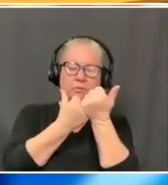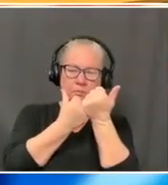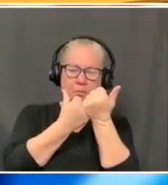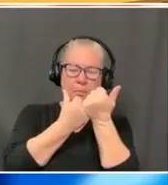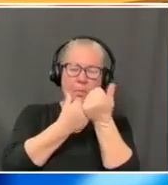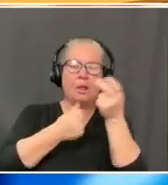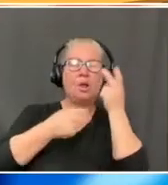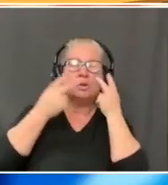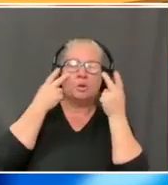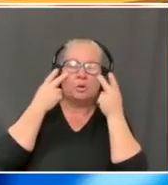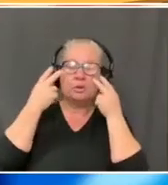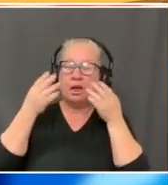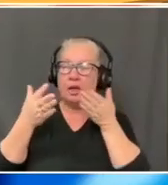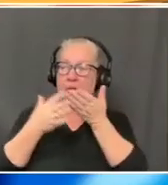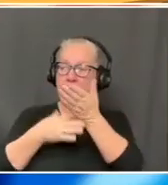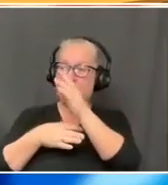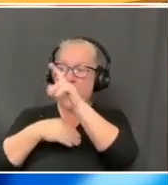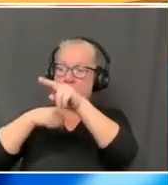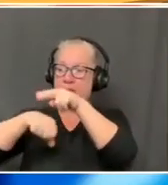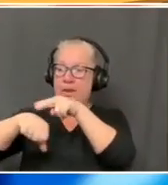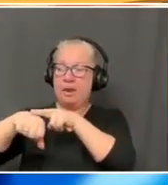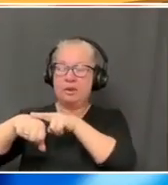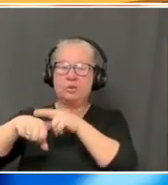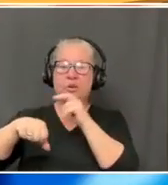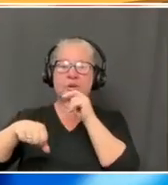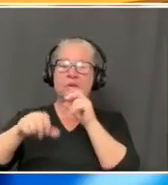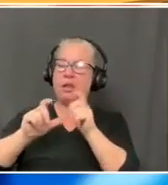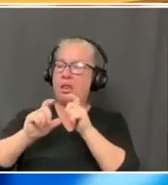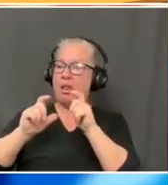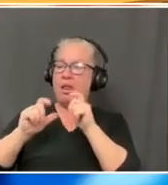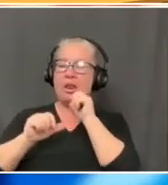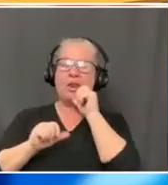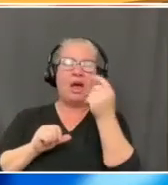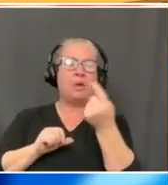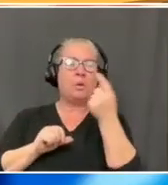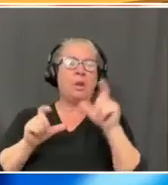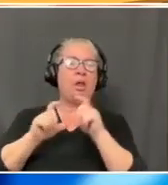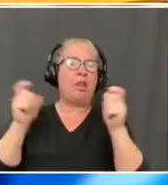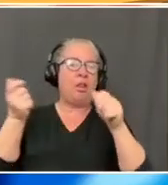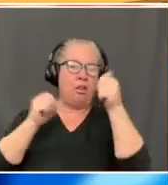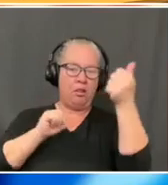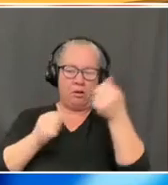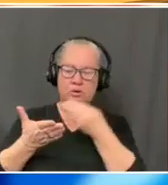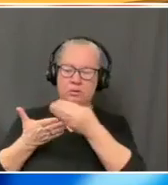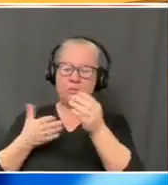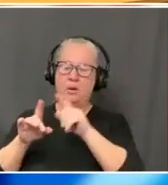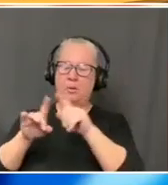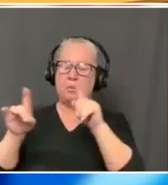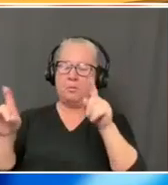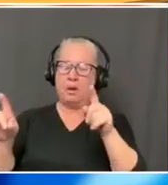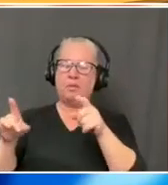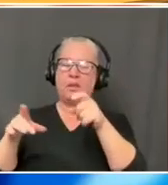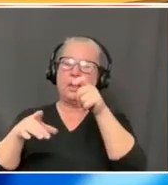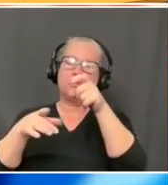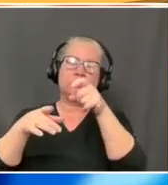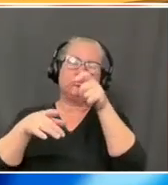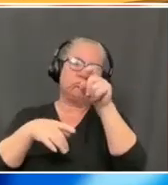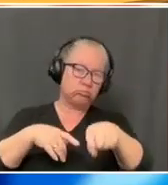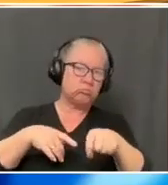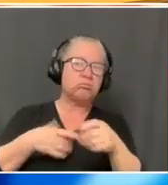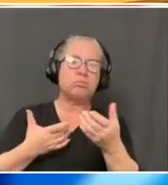nationwide, that results in not only larger amount of spending on, often required within IEPs for non-public agency